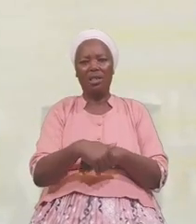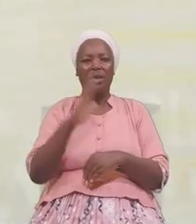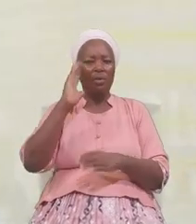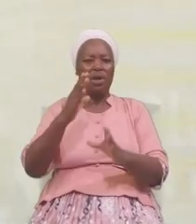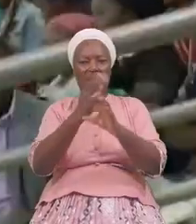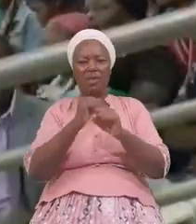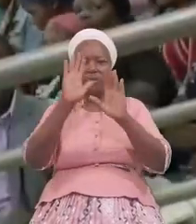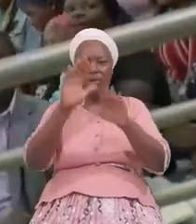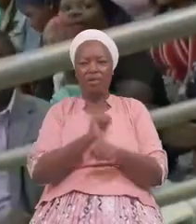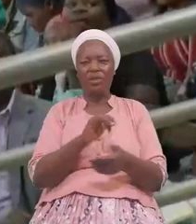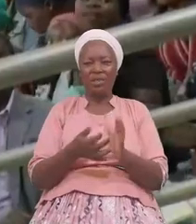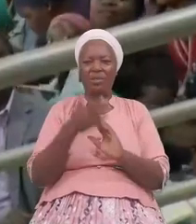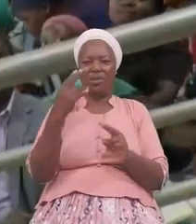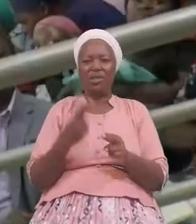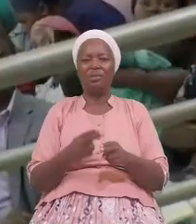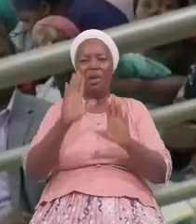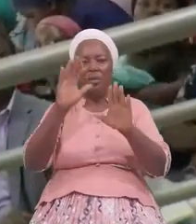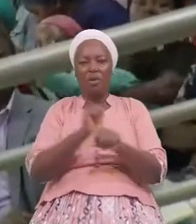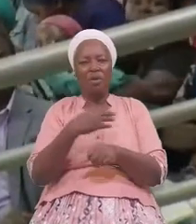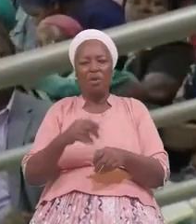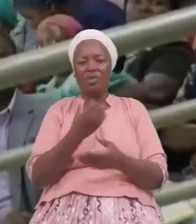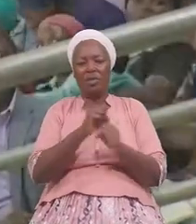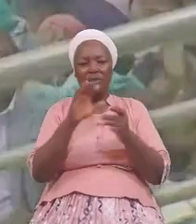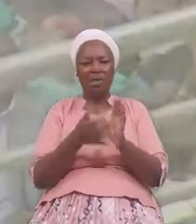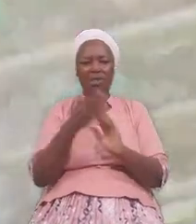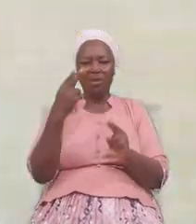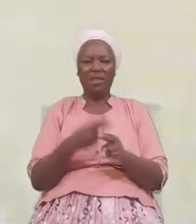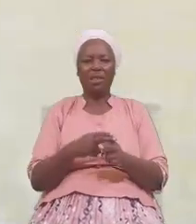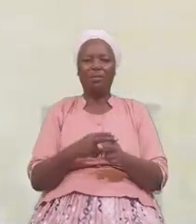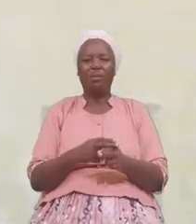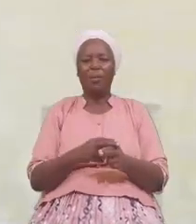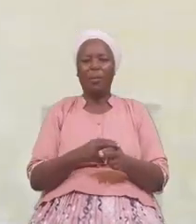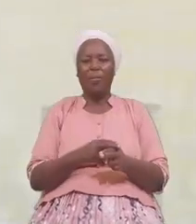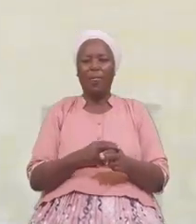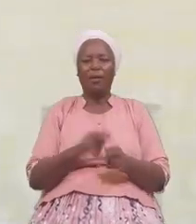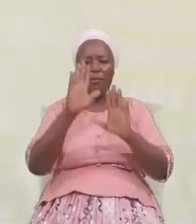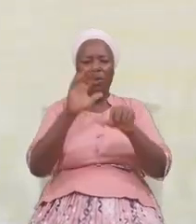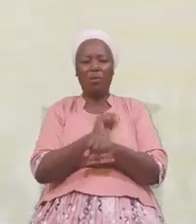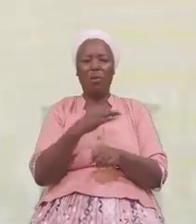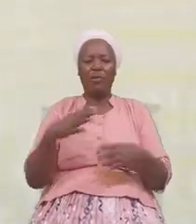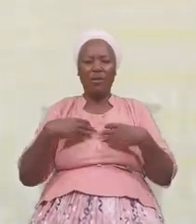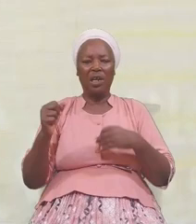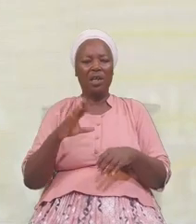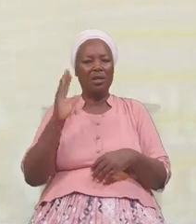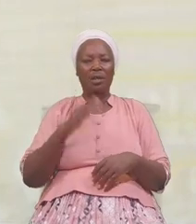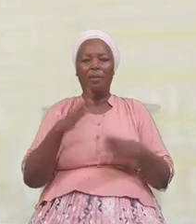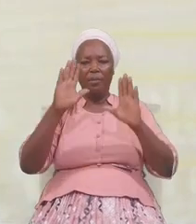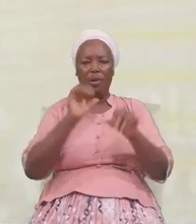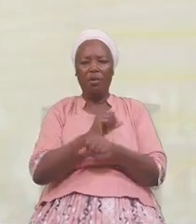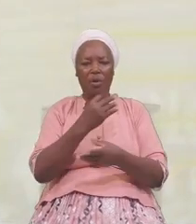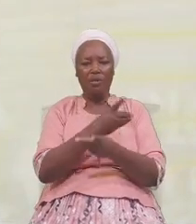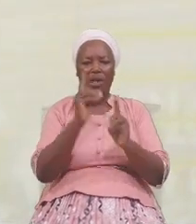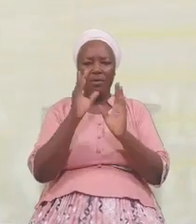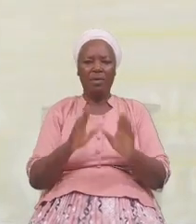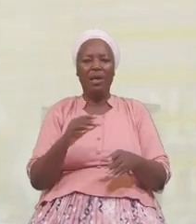receive miracle. Miracle of salvation will receive miracle. Miracle of healing, miracle of